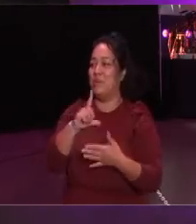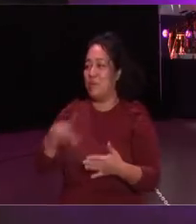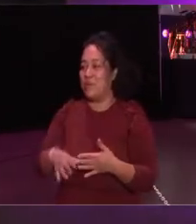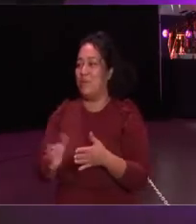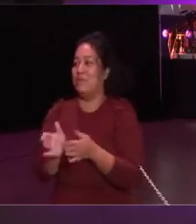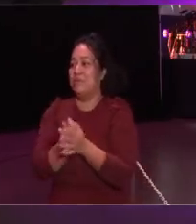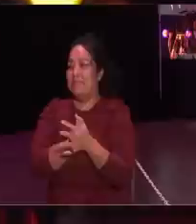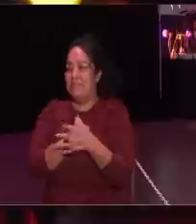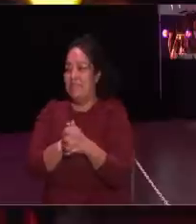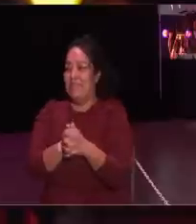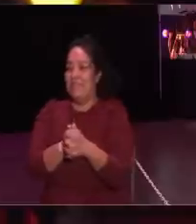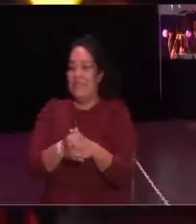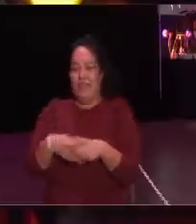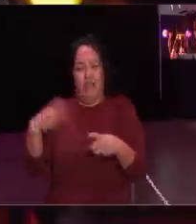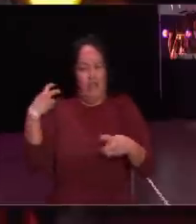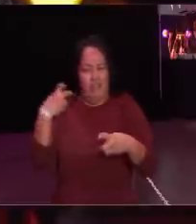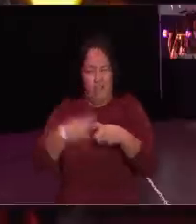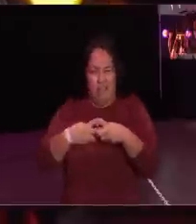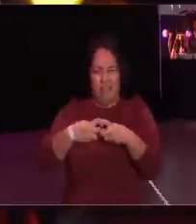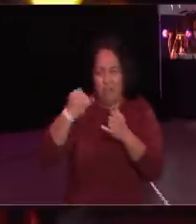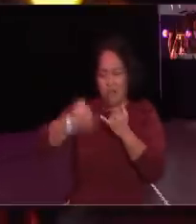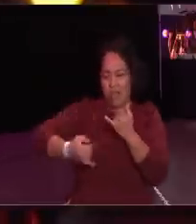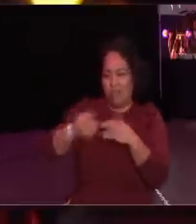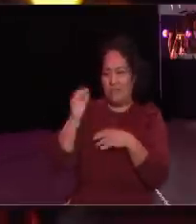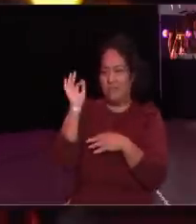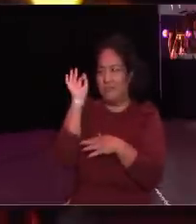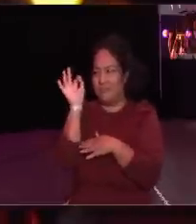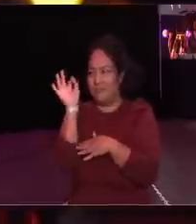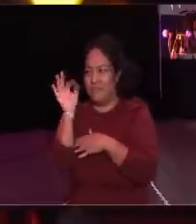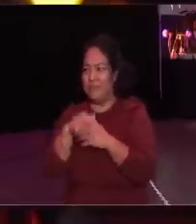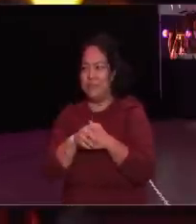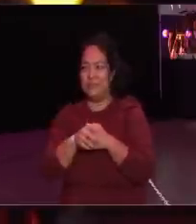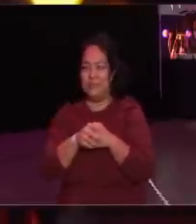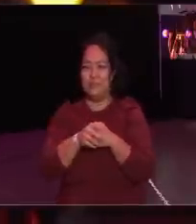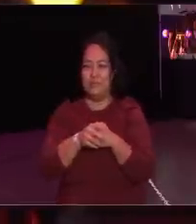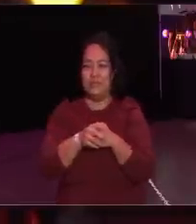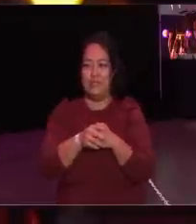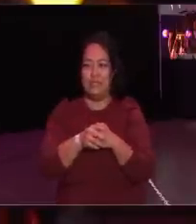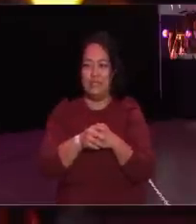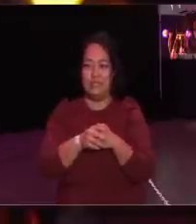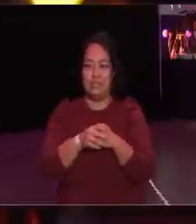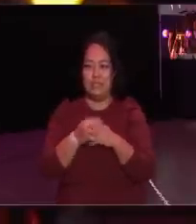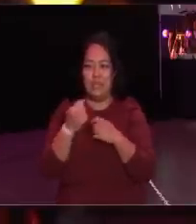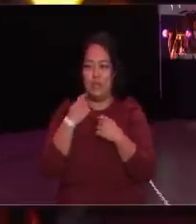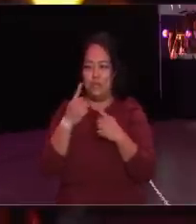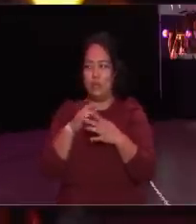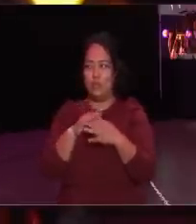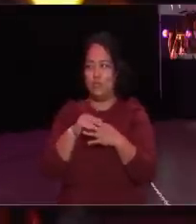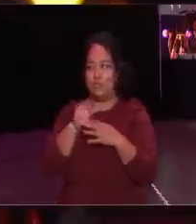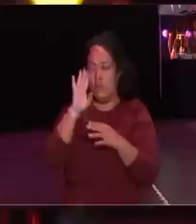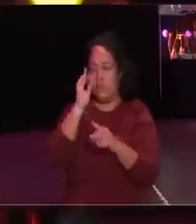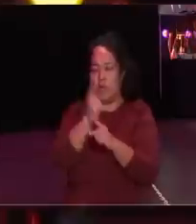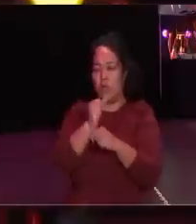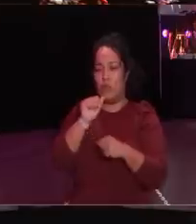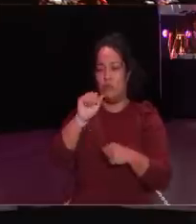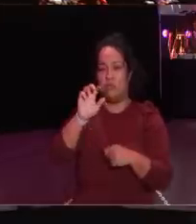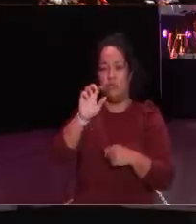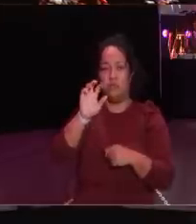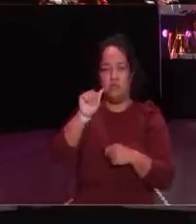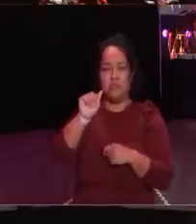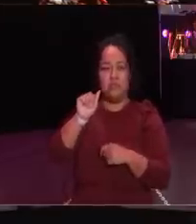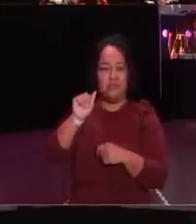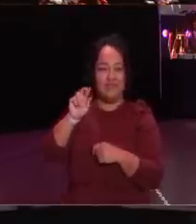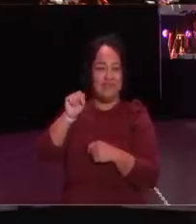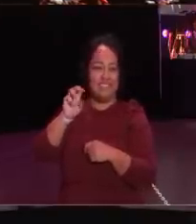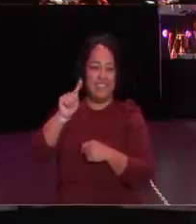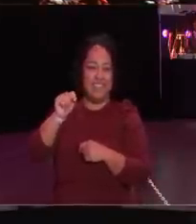It's very hard to be the last preacher. Siempre es difícil ser el último predicador. I told Brother Anthony, please leave me something. Le dije